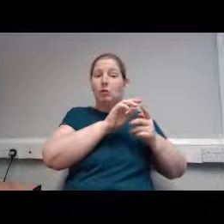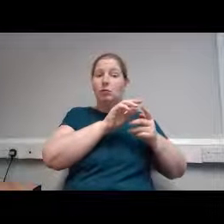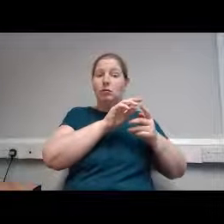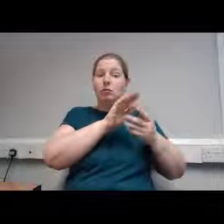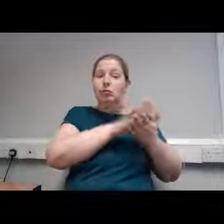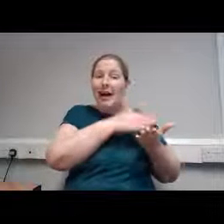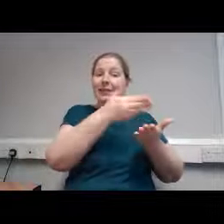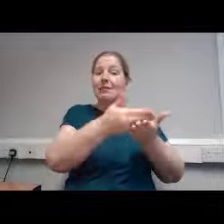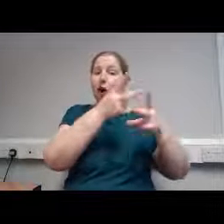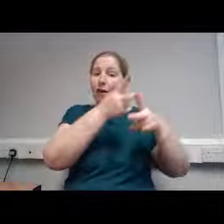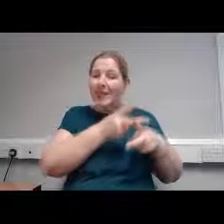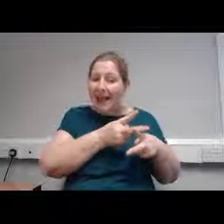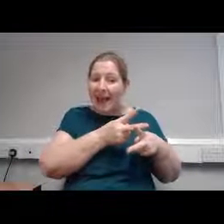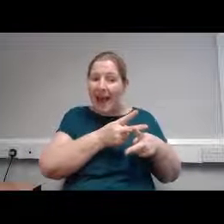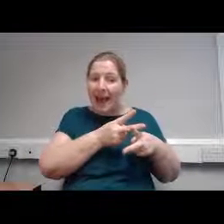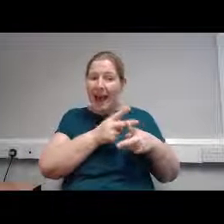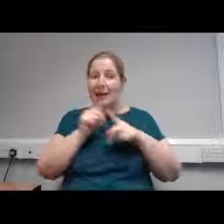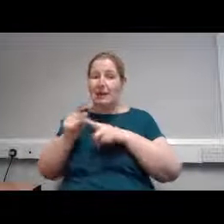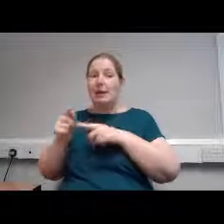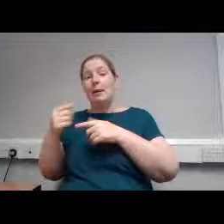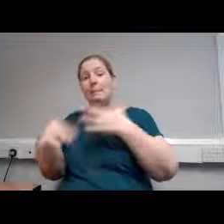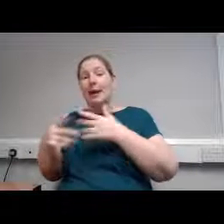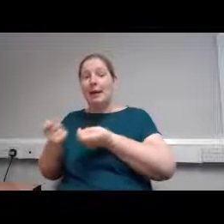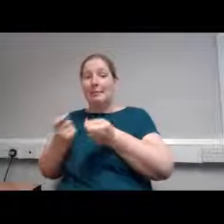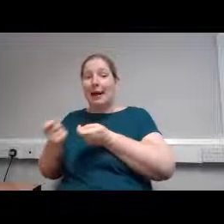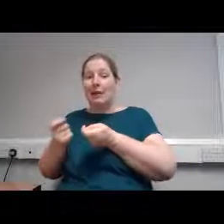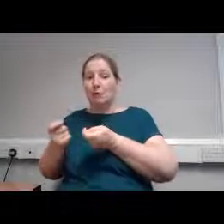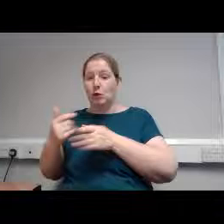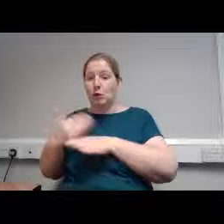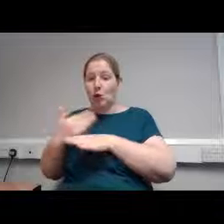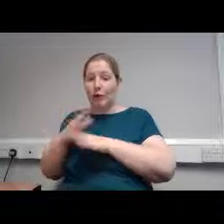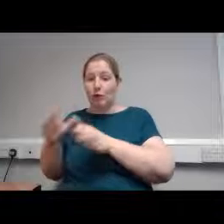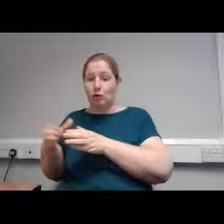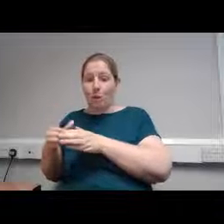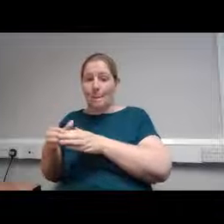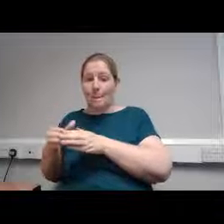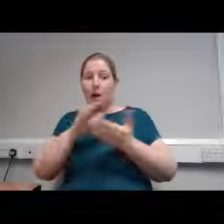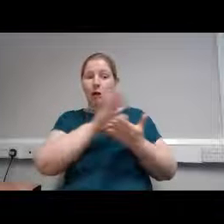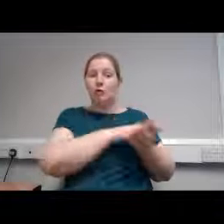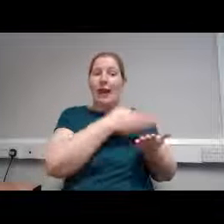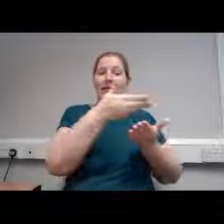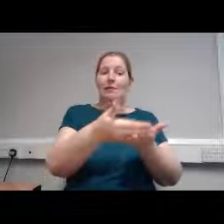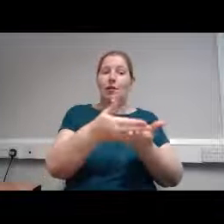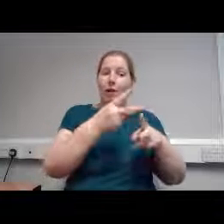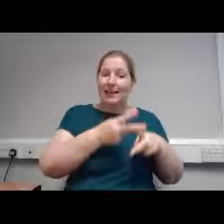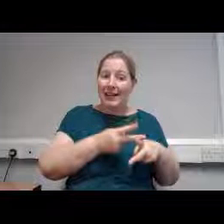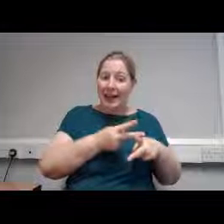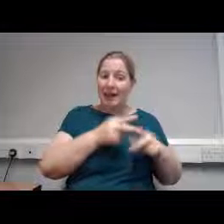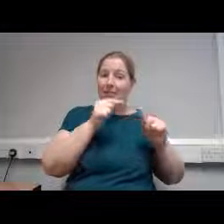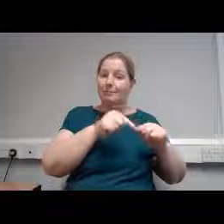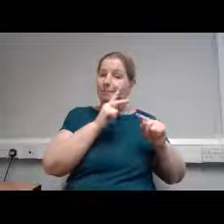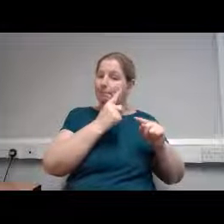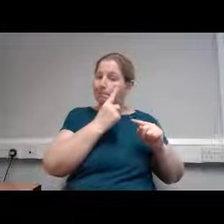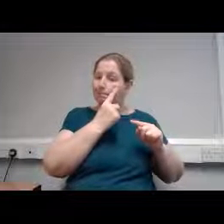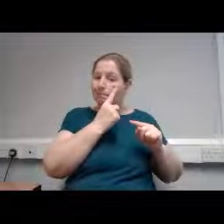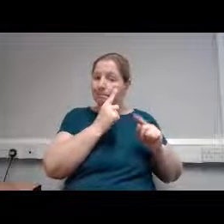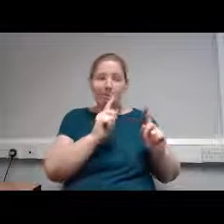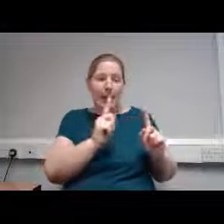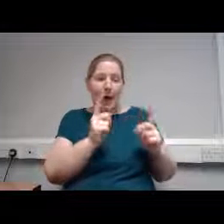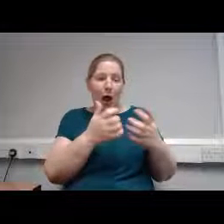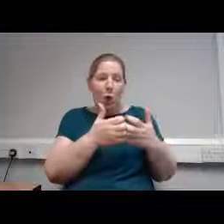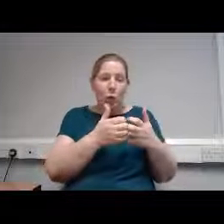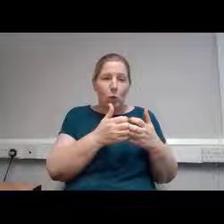have a pain management initiatives working group. The transfers of care working group tend to look at the interface between how